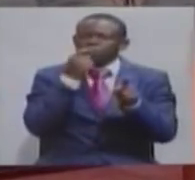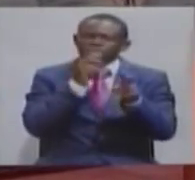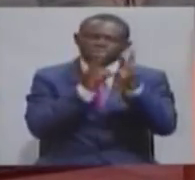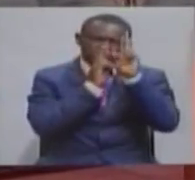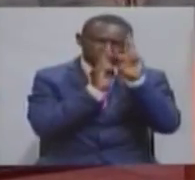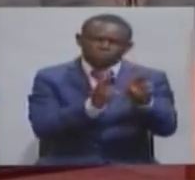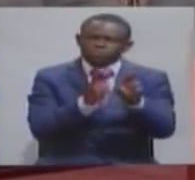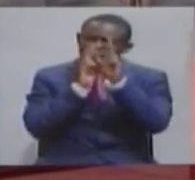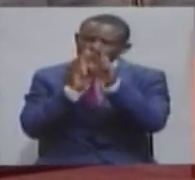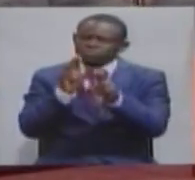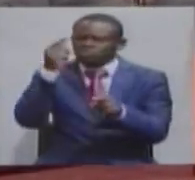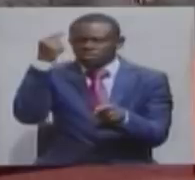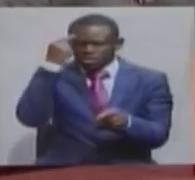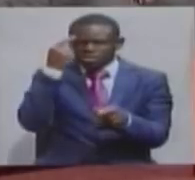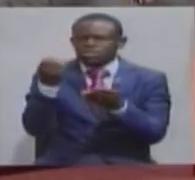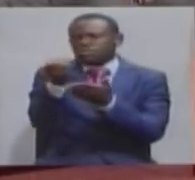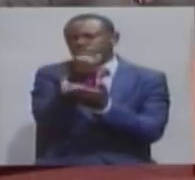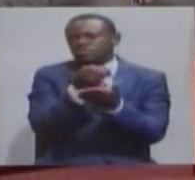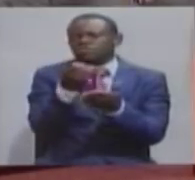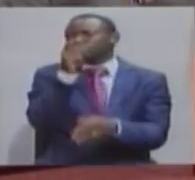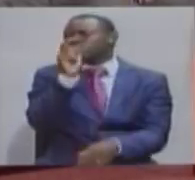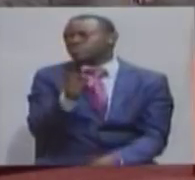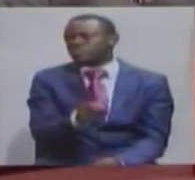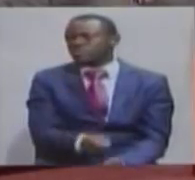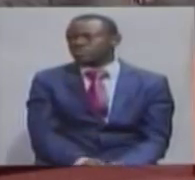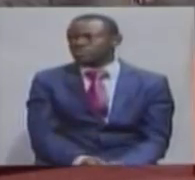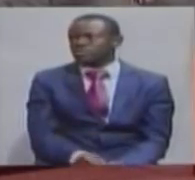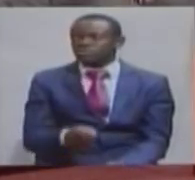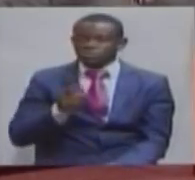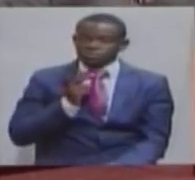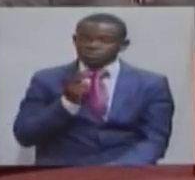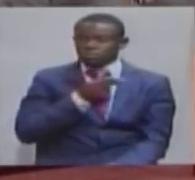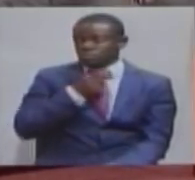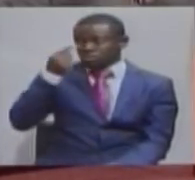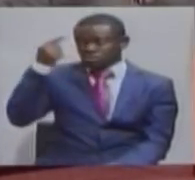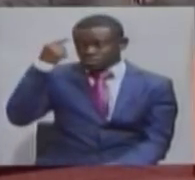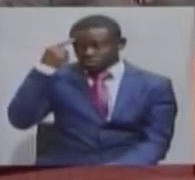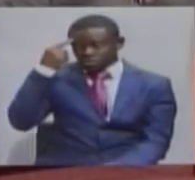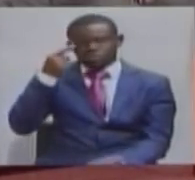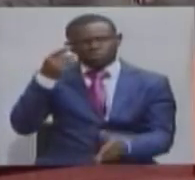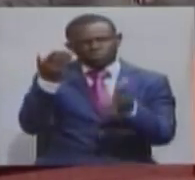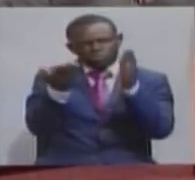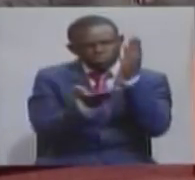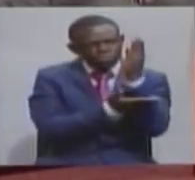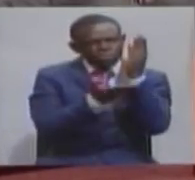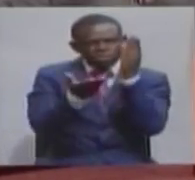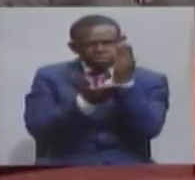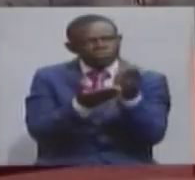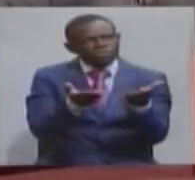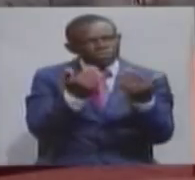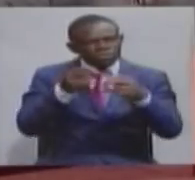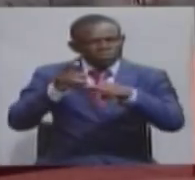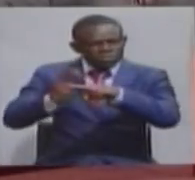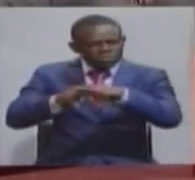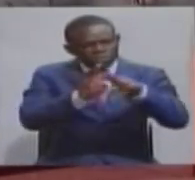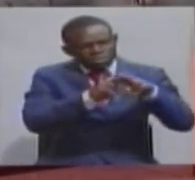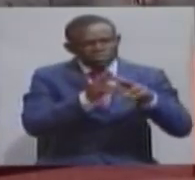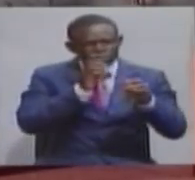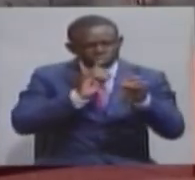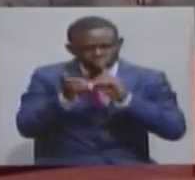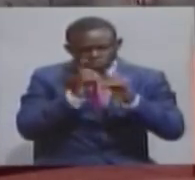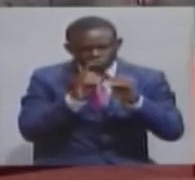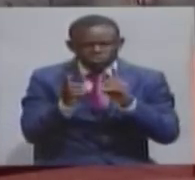of governance. Here we are, we have said, come, please, friends, let's talk. We don't want to bulldoze. And